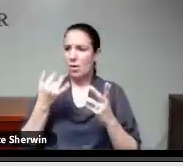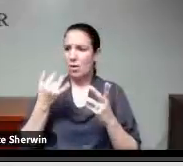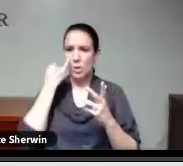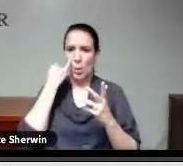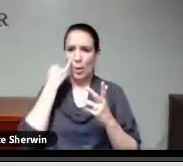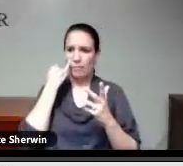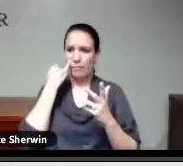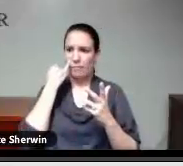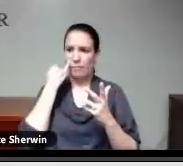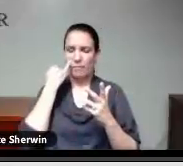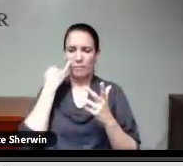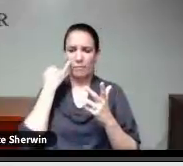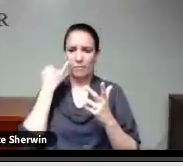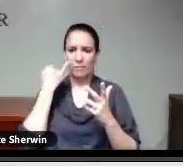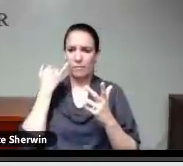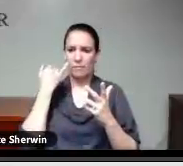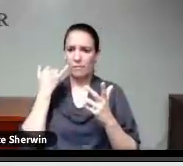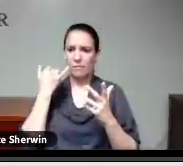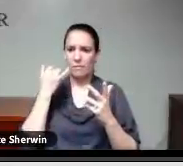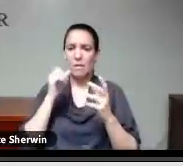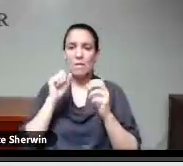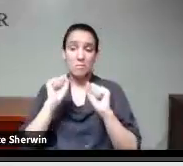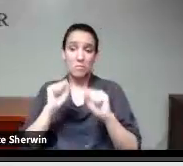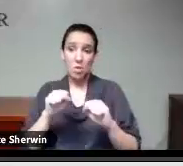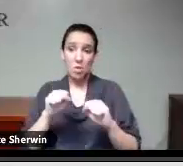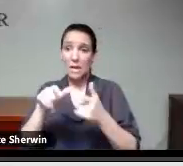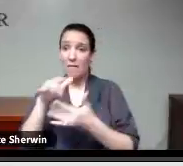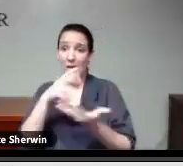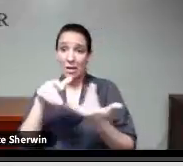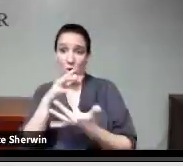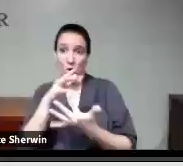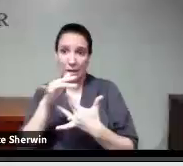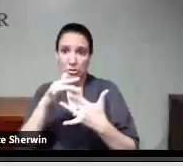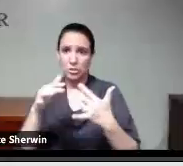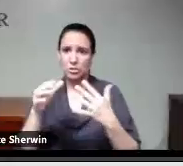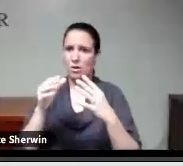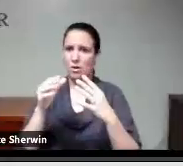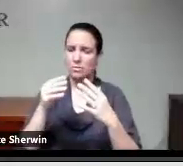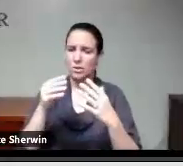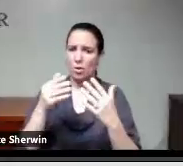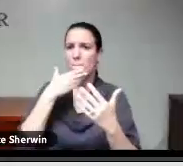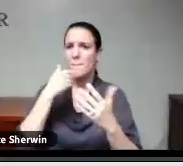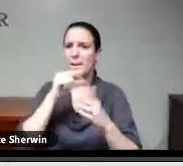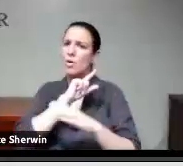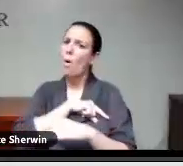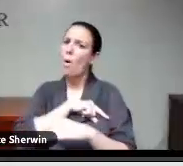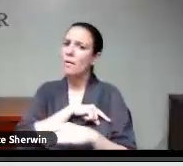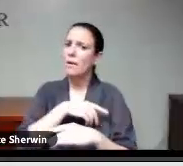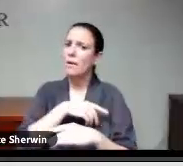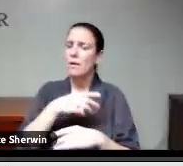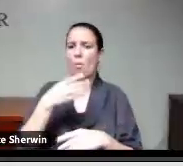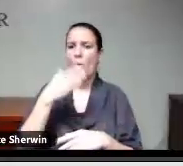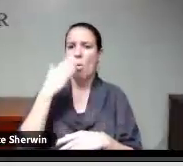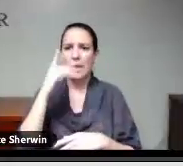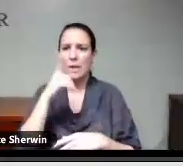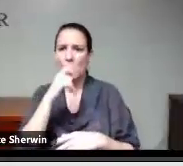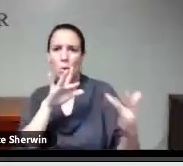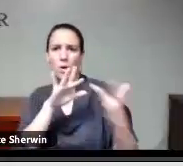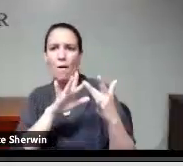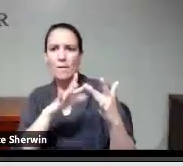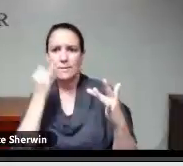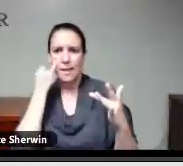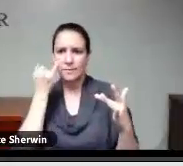now to have interactions in the library that are more substantive. They know who to contact or their point of contact is. They can